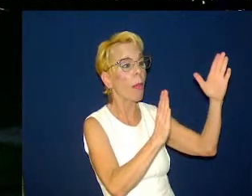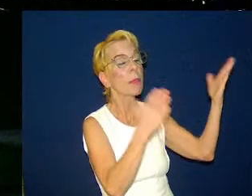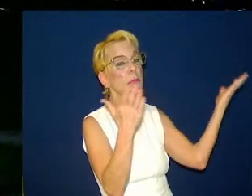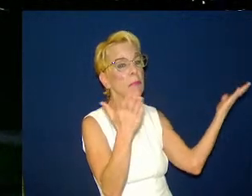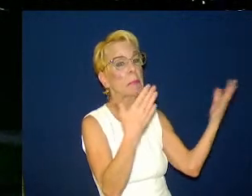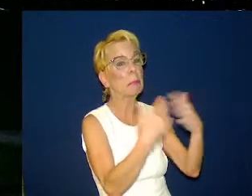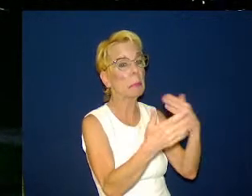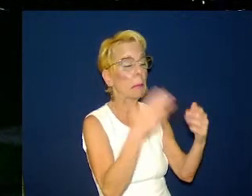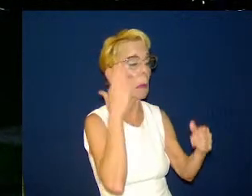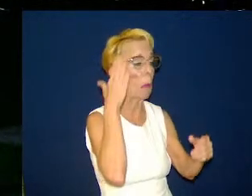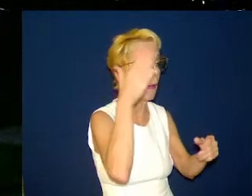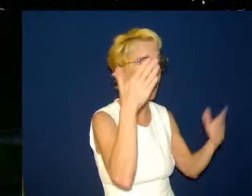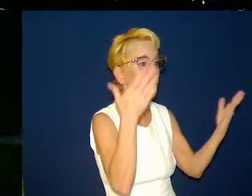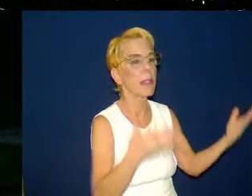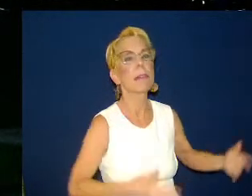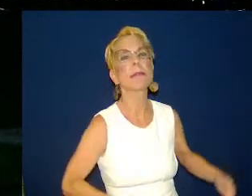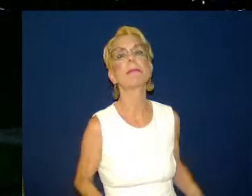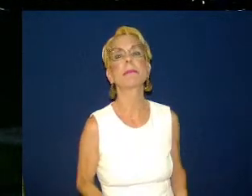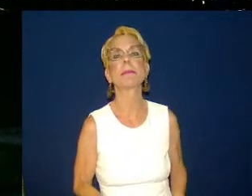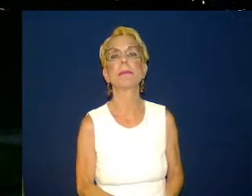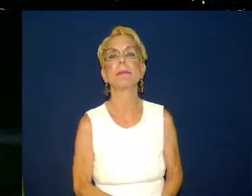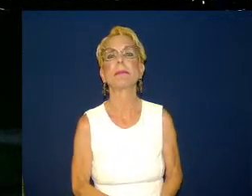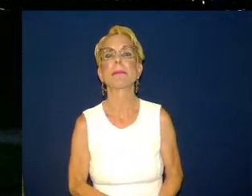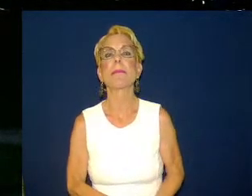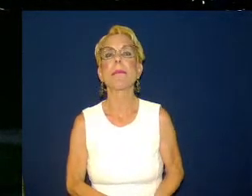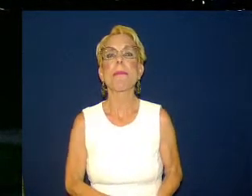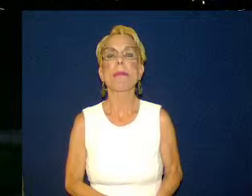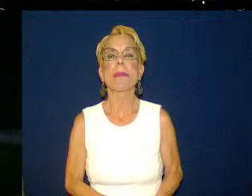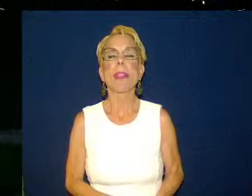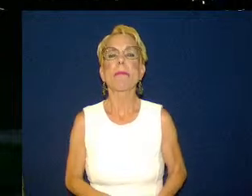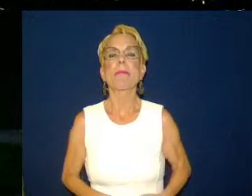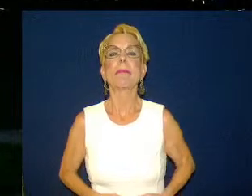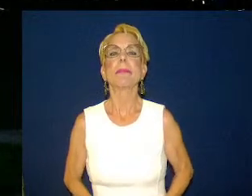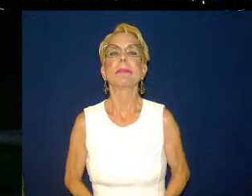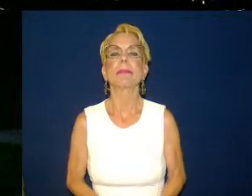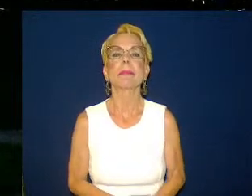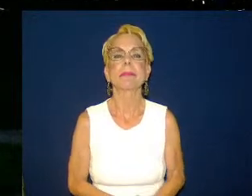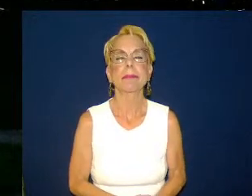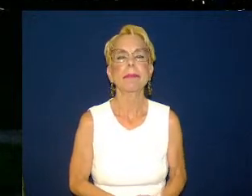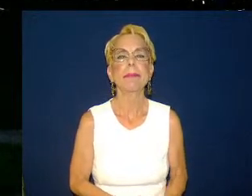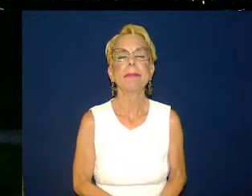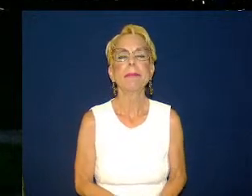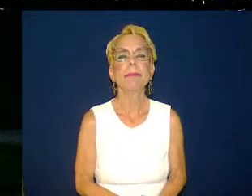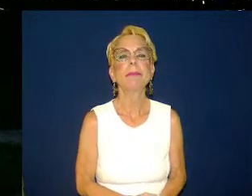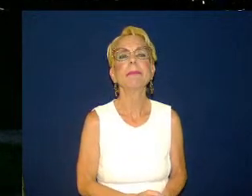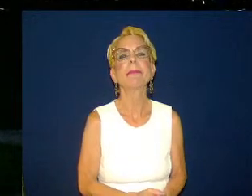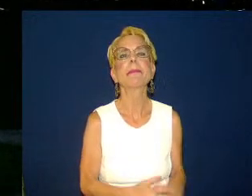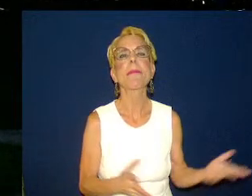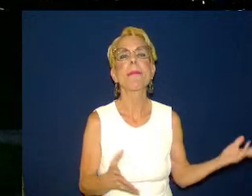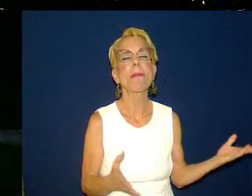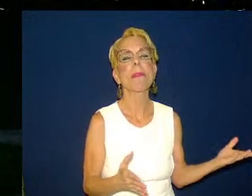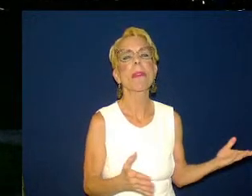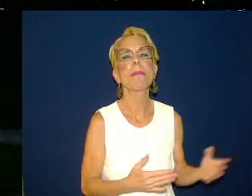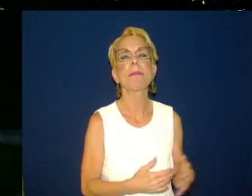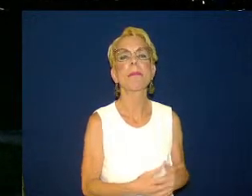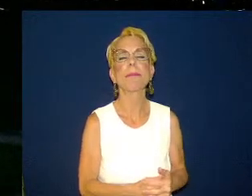on that restaurant. Hopefully those scientists won't be in there eating a salad or something, you know, when that happens.